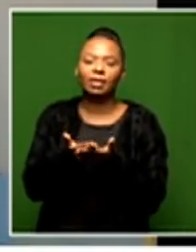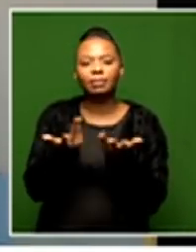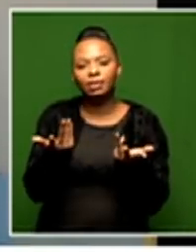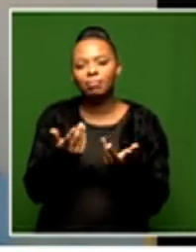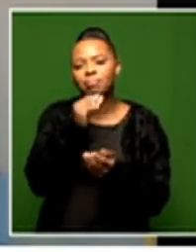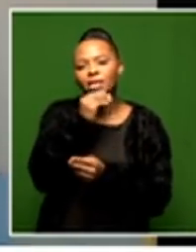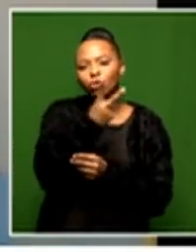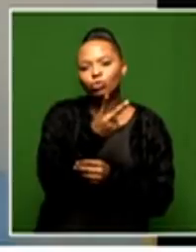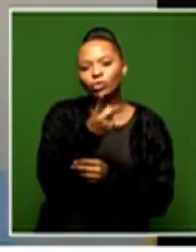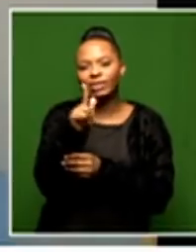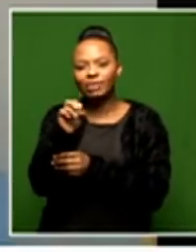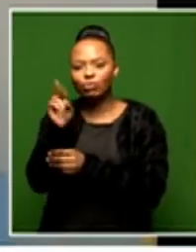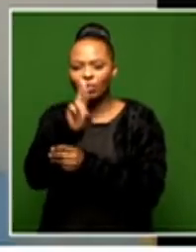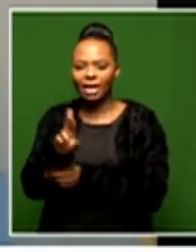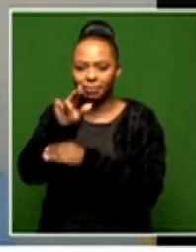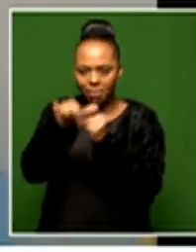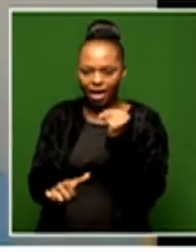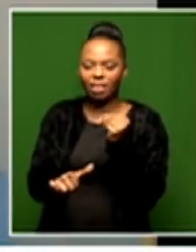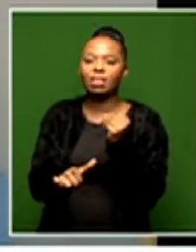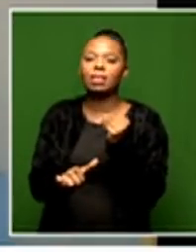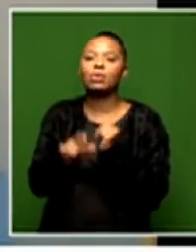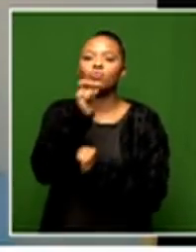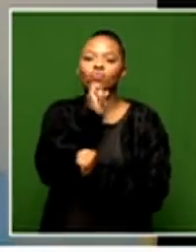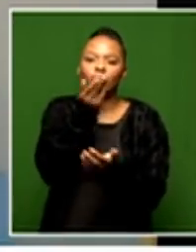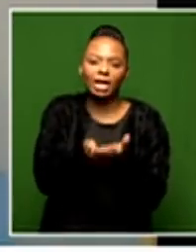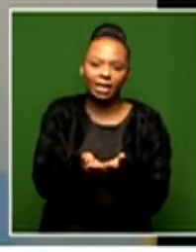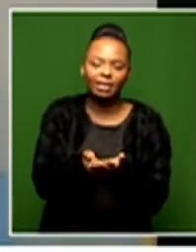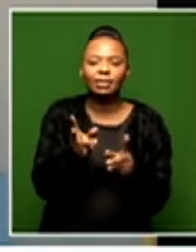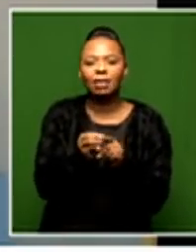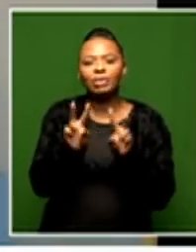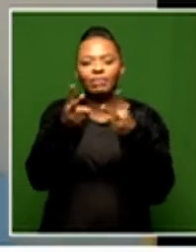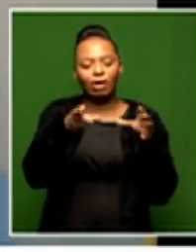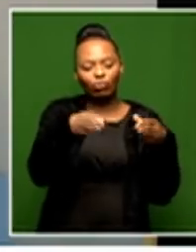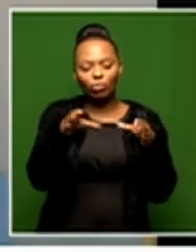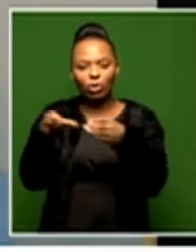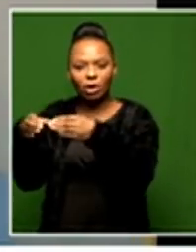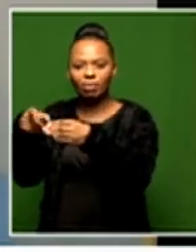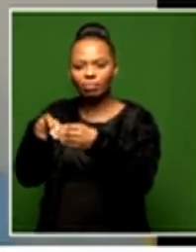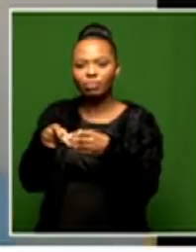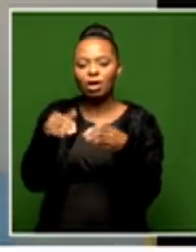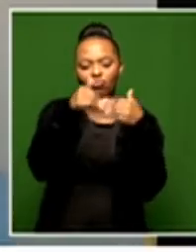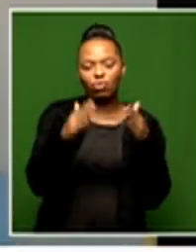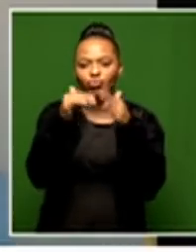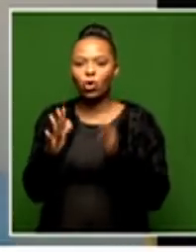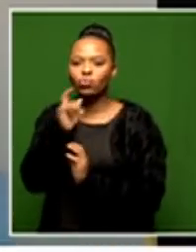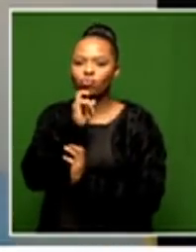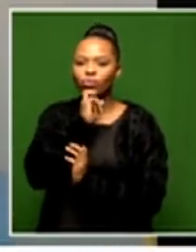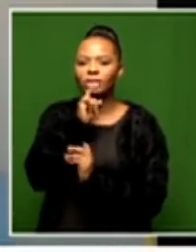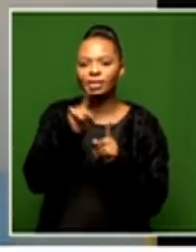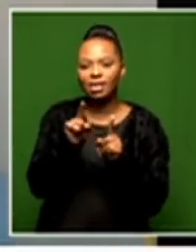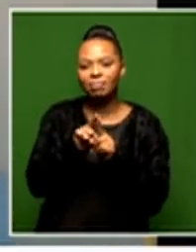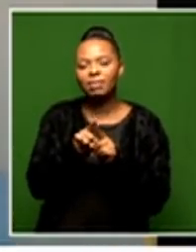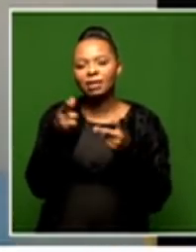some 270 Rand per month. You also have different categories in terms of residential versus